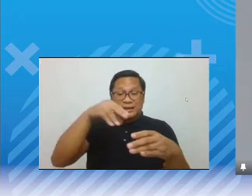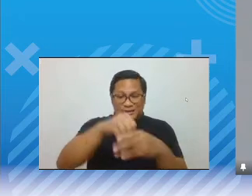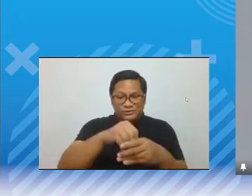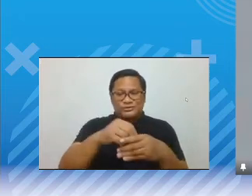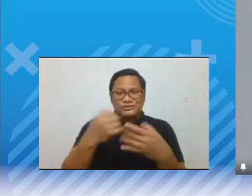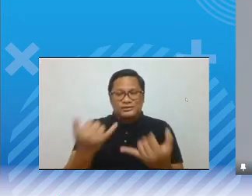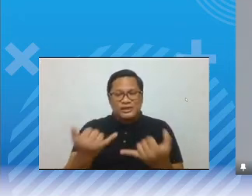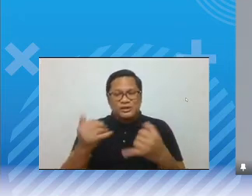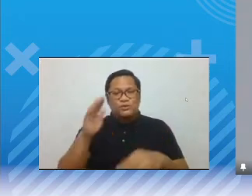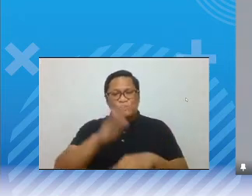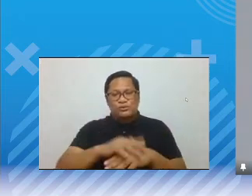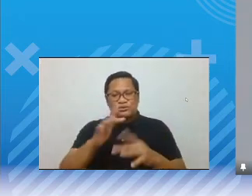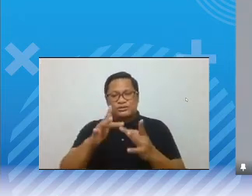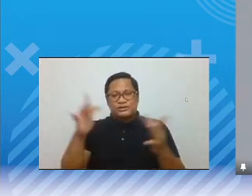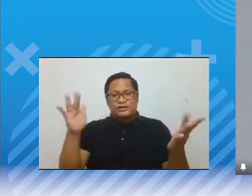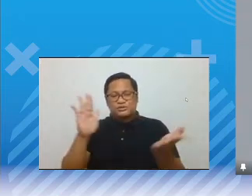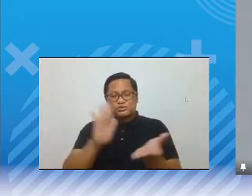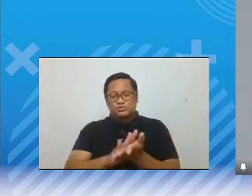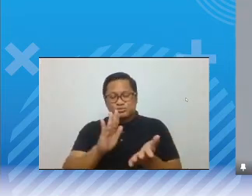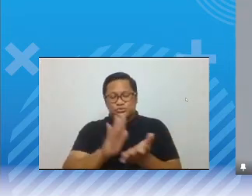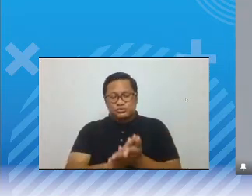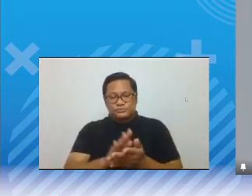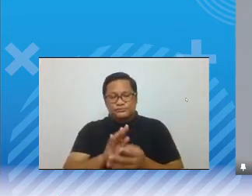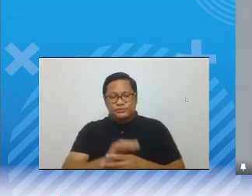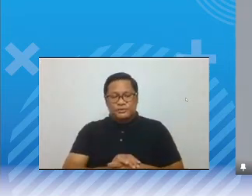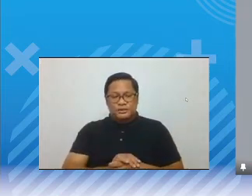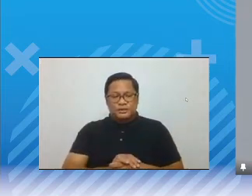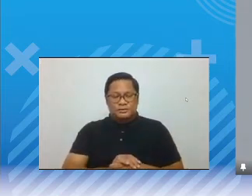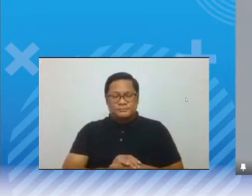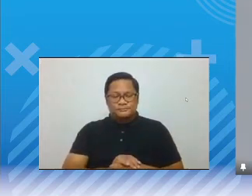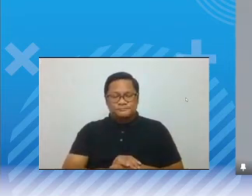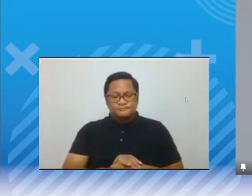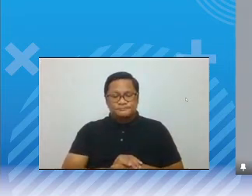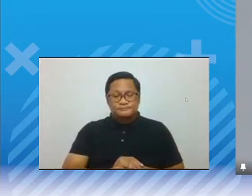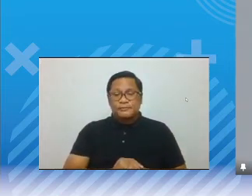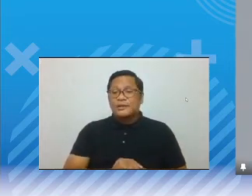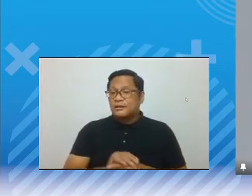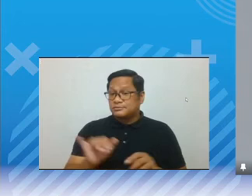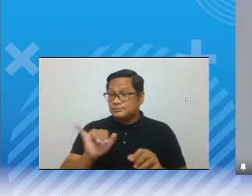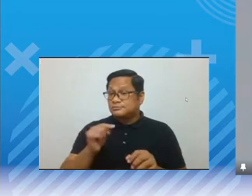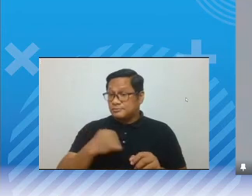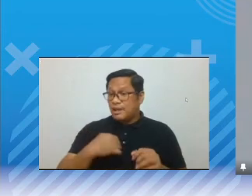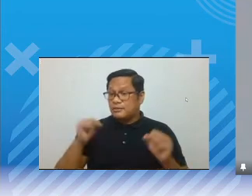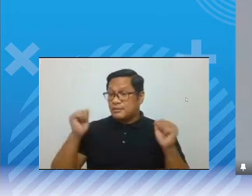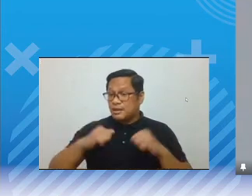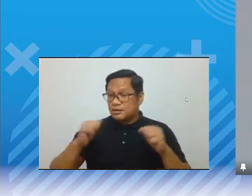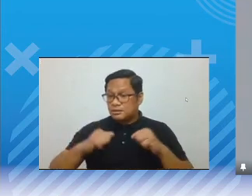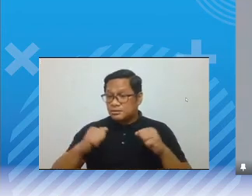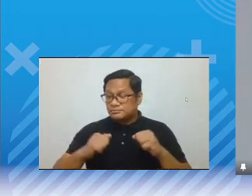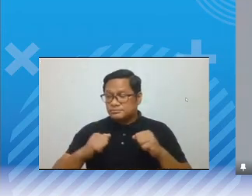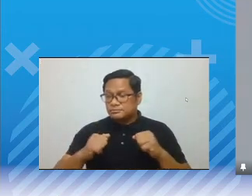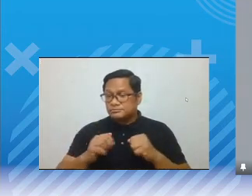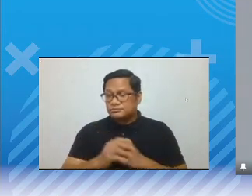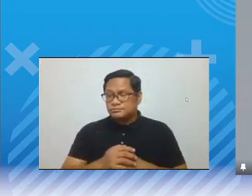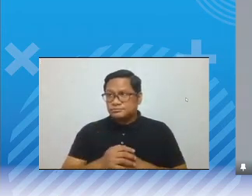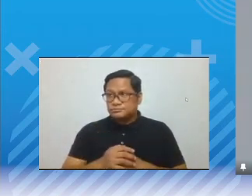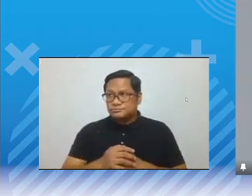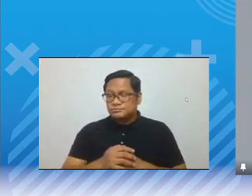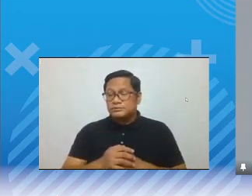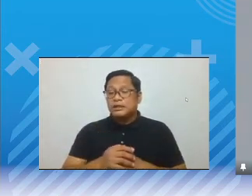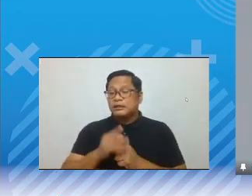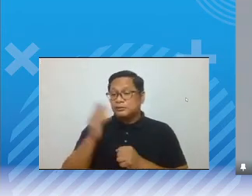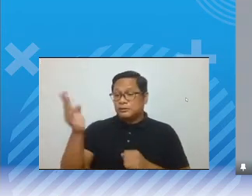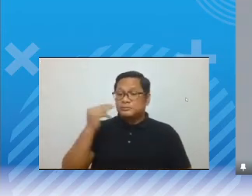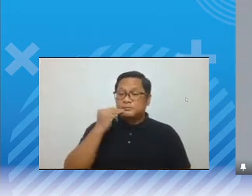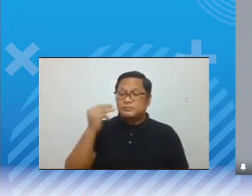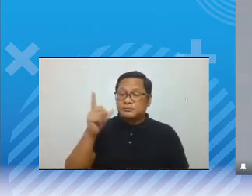online school. And I agree with Ms. Maria Lourdes